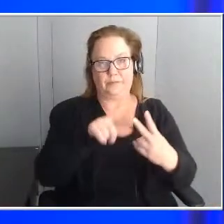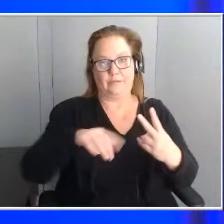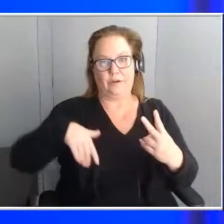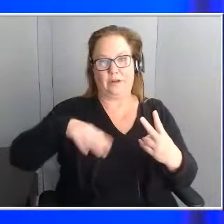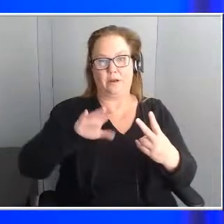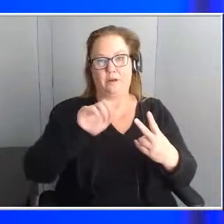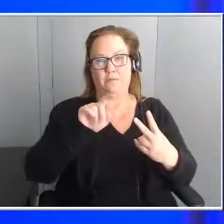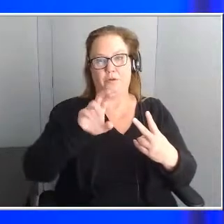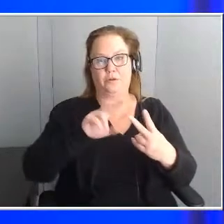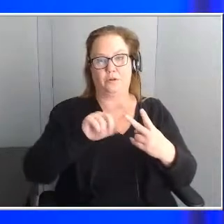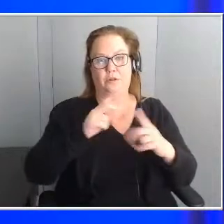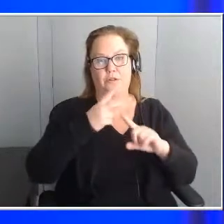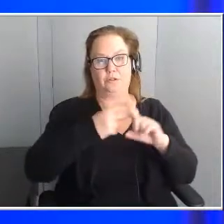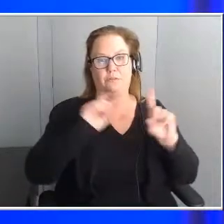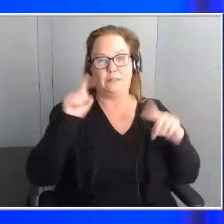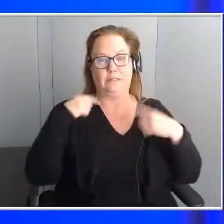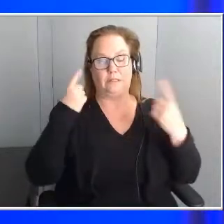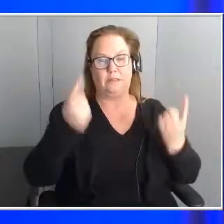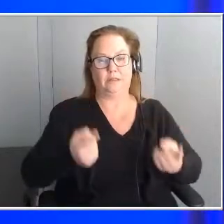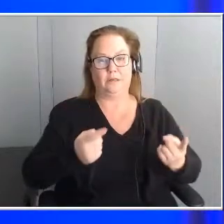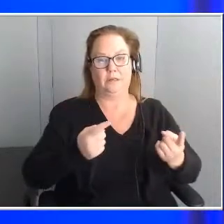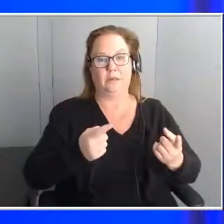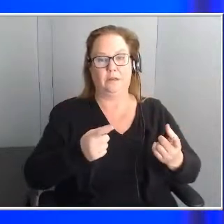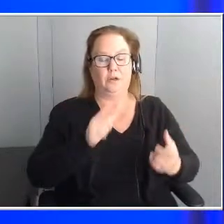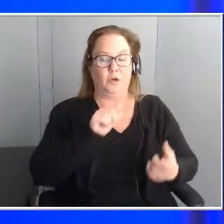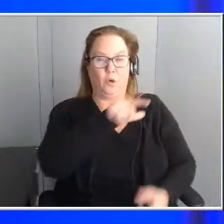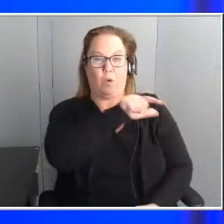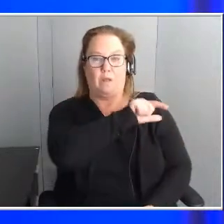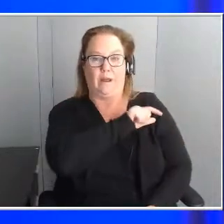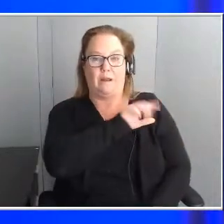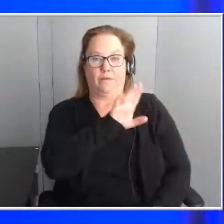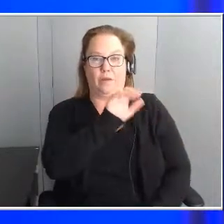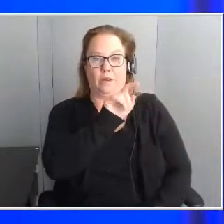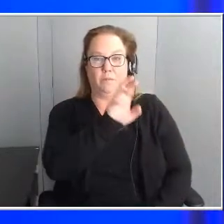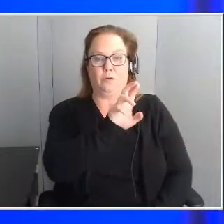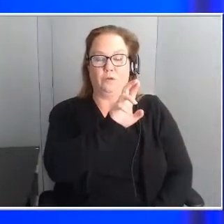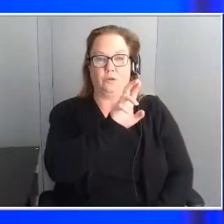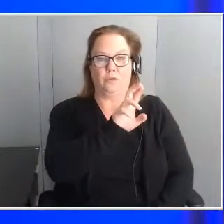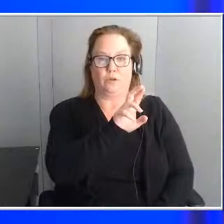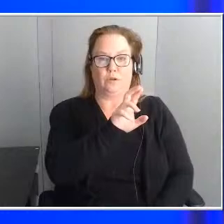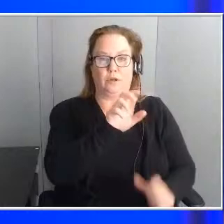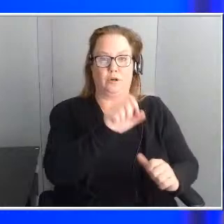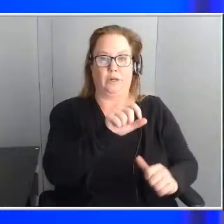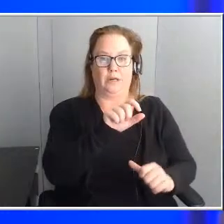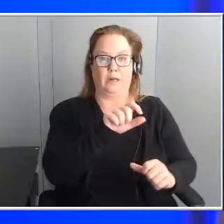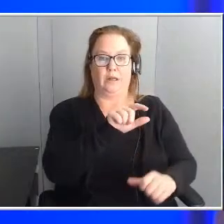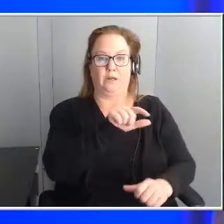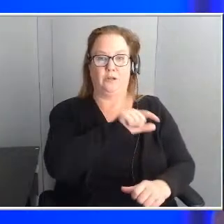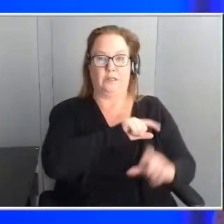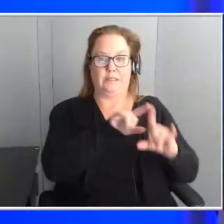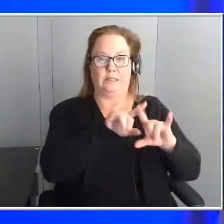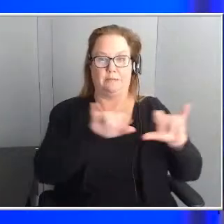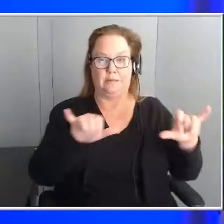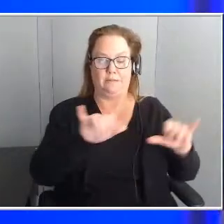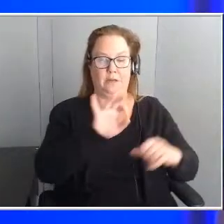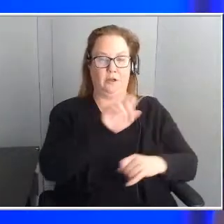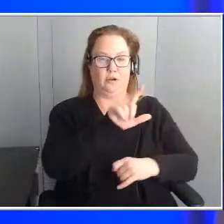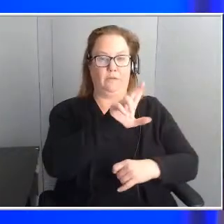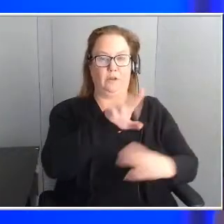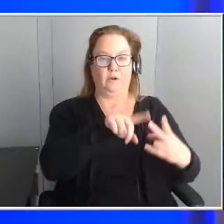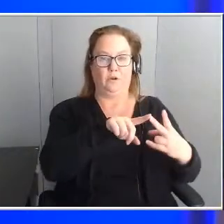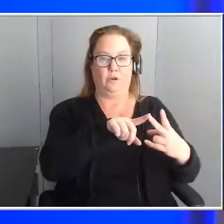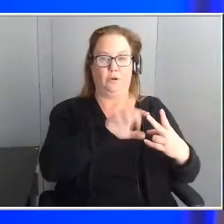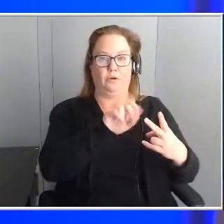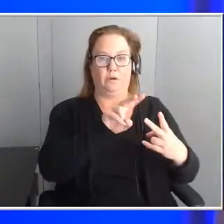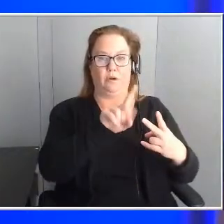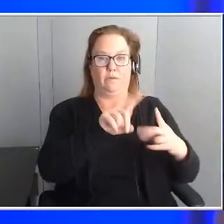last 2 months, you are most likely eligible for that booster dose at this time. And you can actually get this at the same time as your influenza vaccine, perhaps even